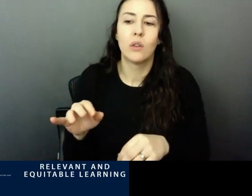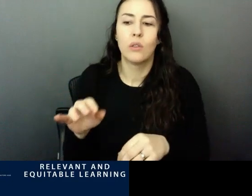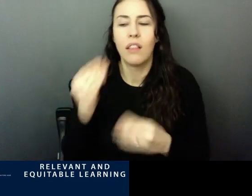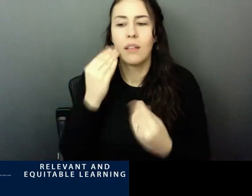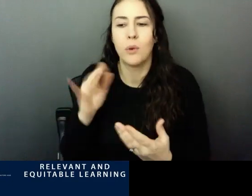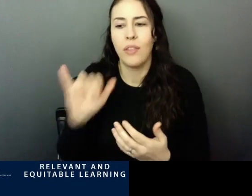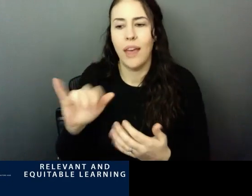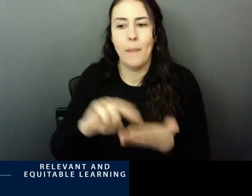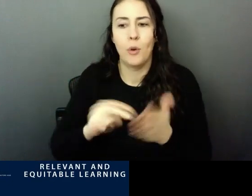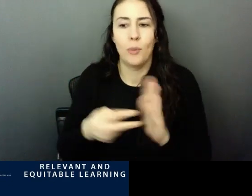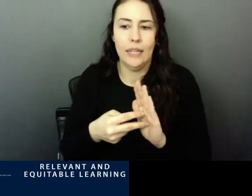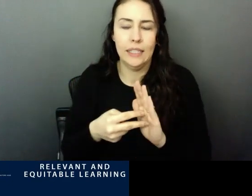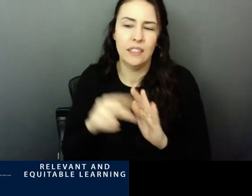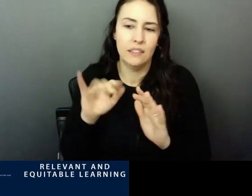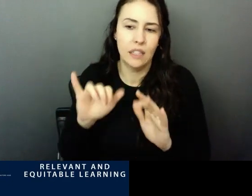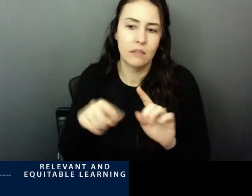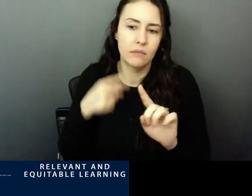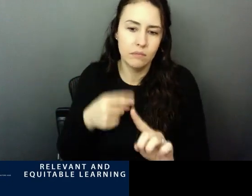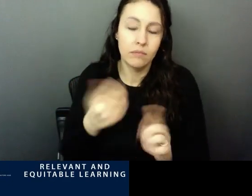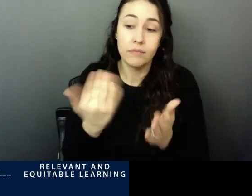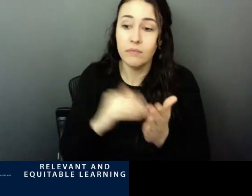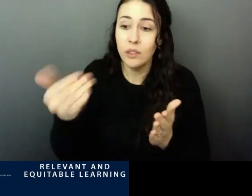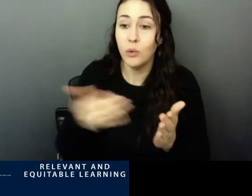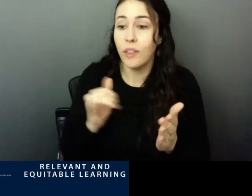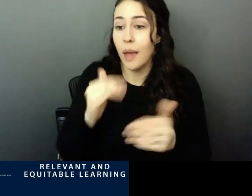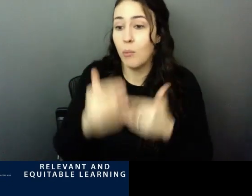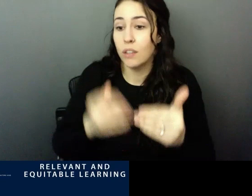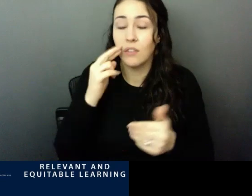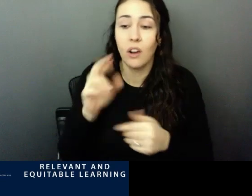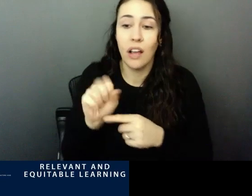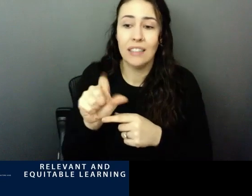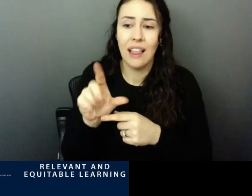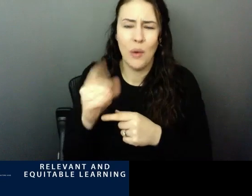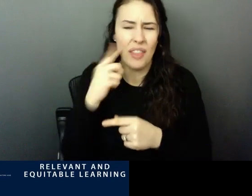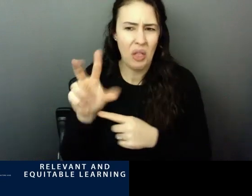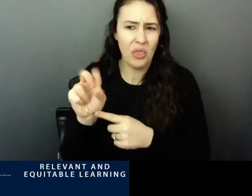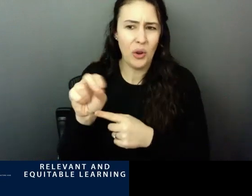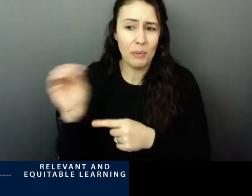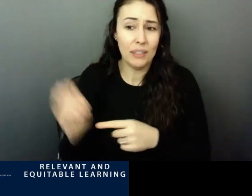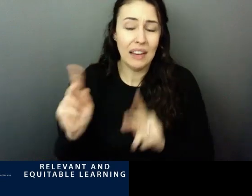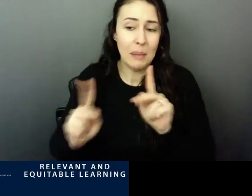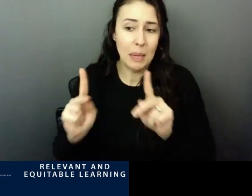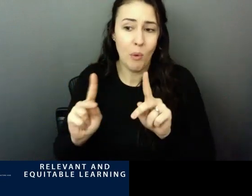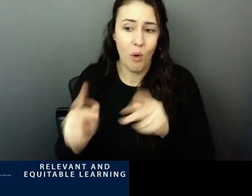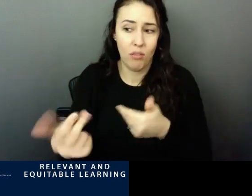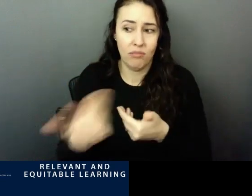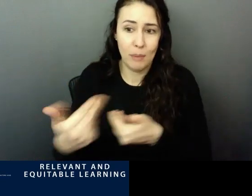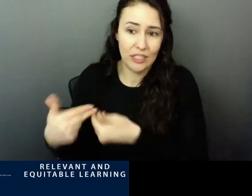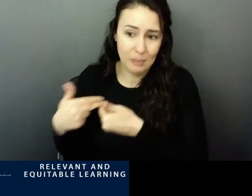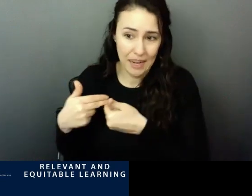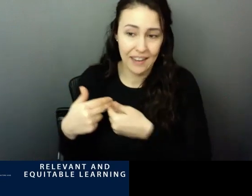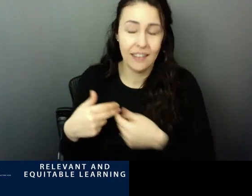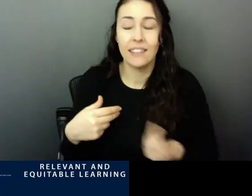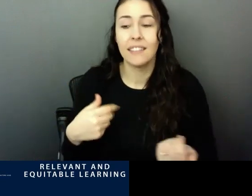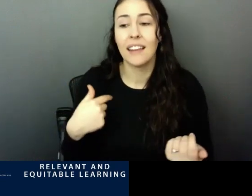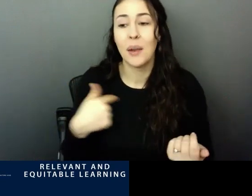and once again, when we introduced our process of SLOs, we had like 30% of people participate, 30% of courses participate. And, you know, we